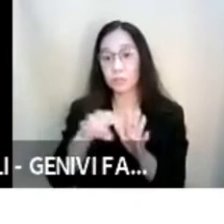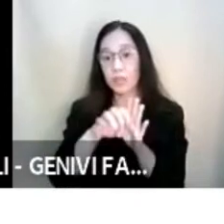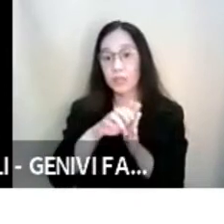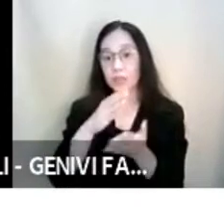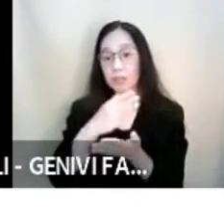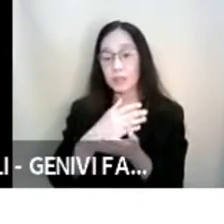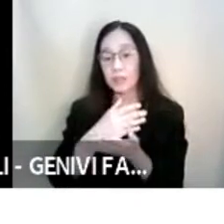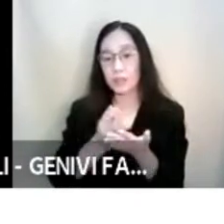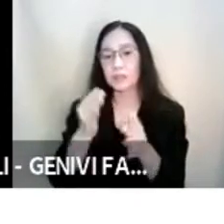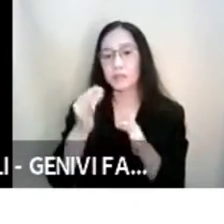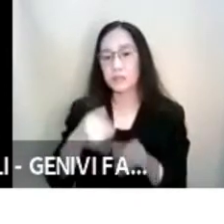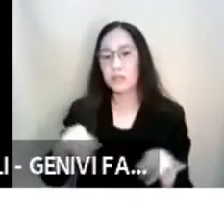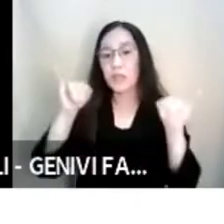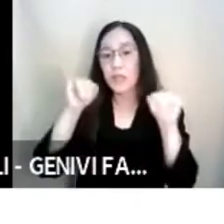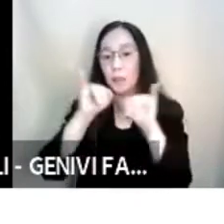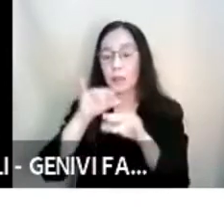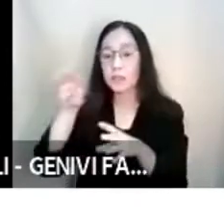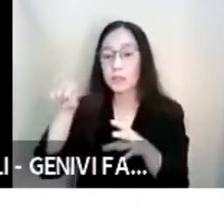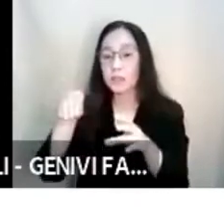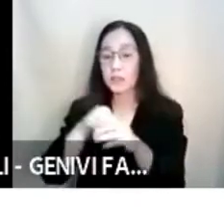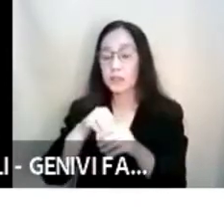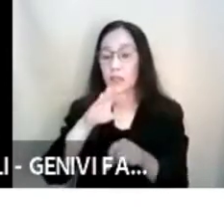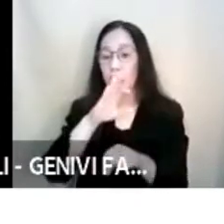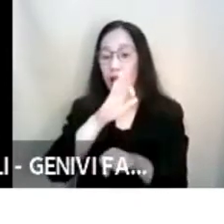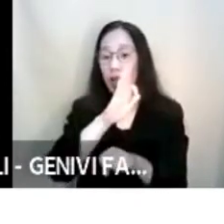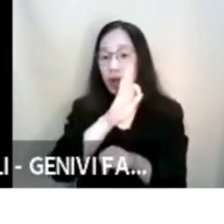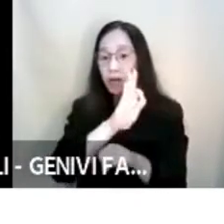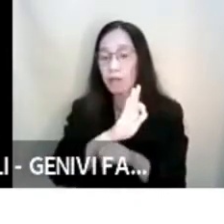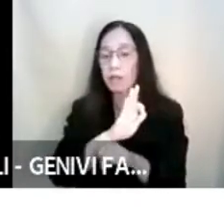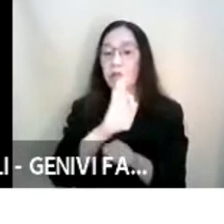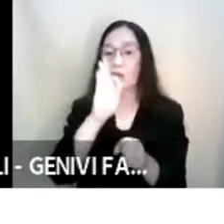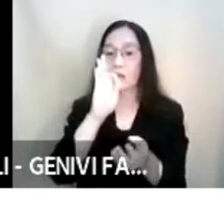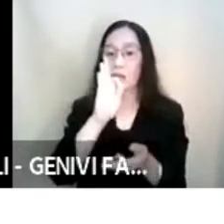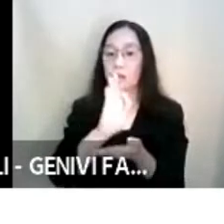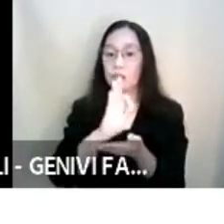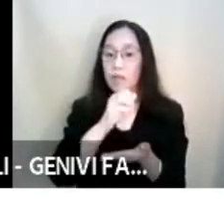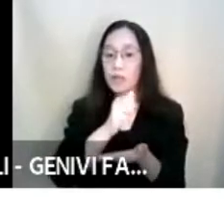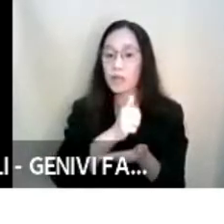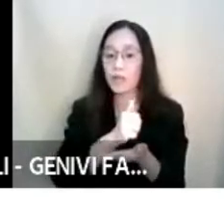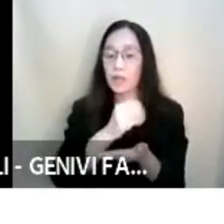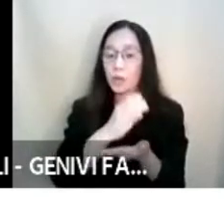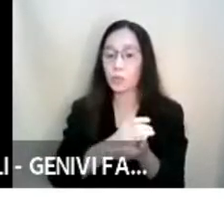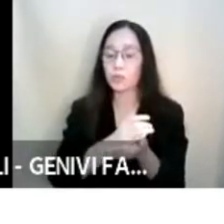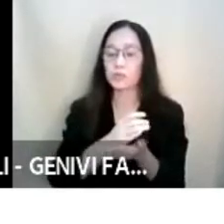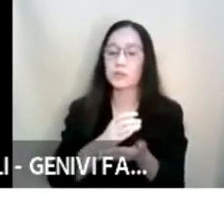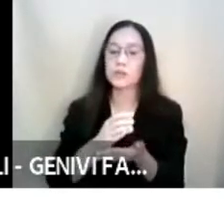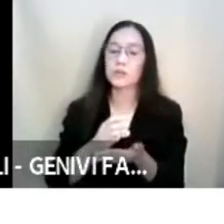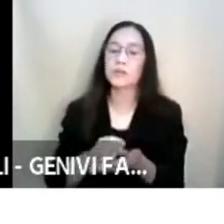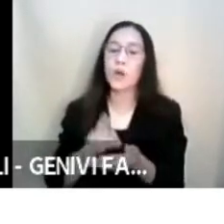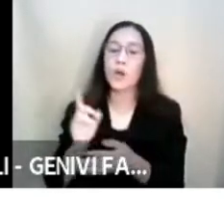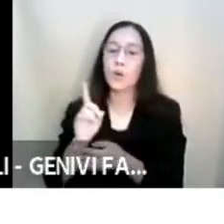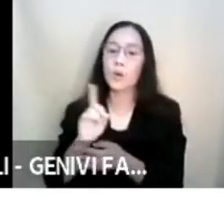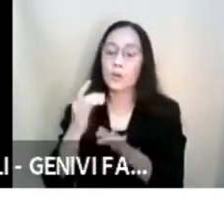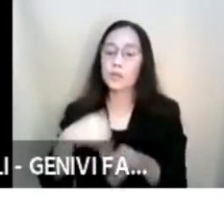important inclusions in a functional curriculum. What's very important, what we found very helpful, were